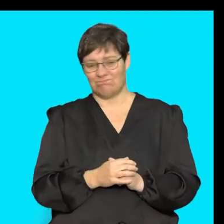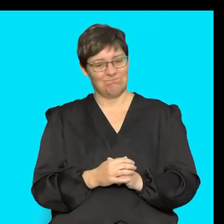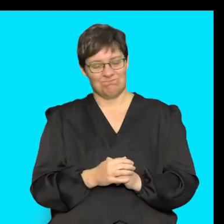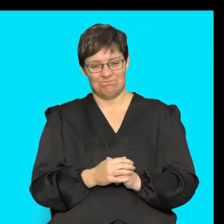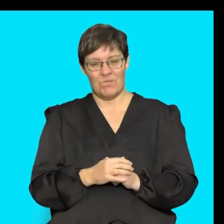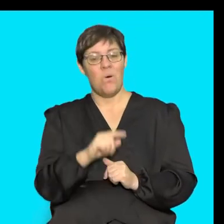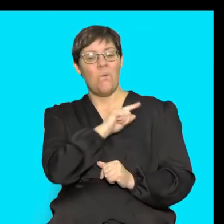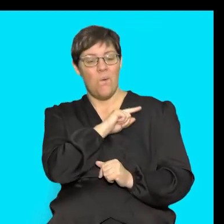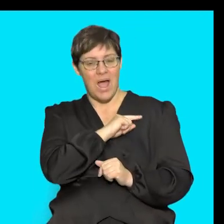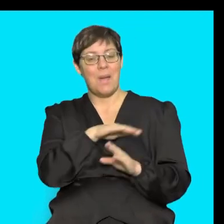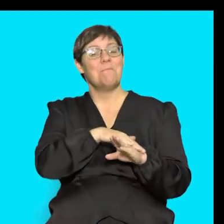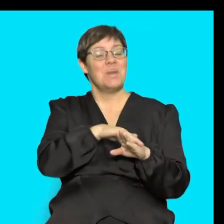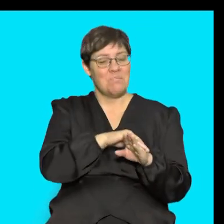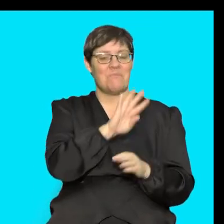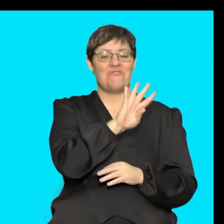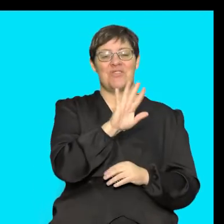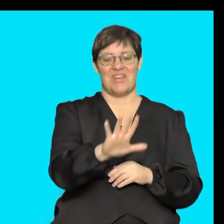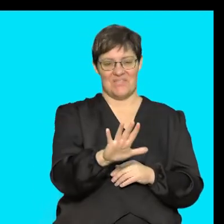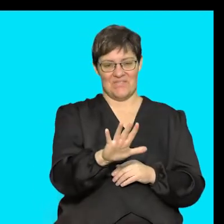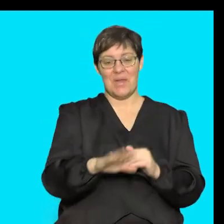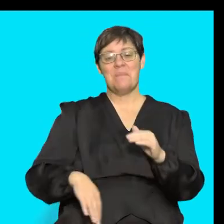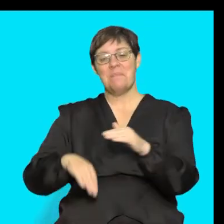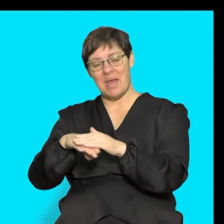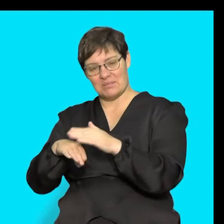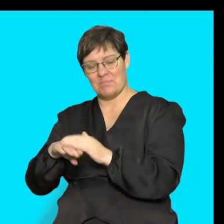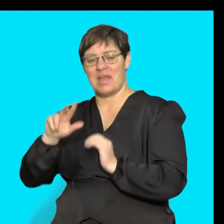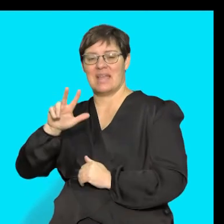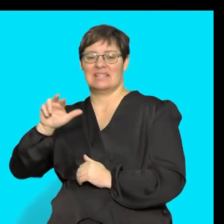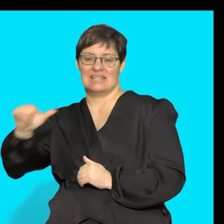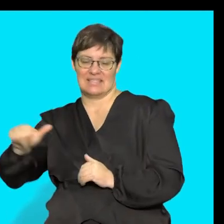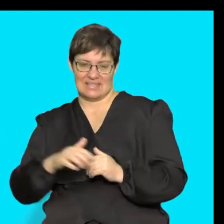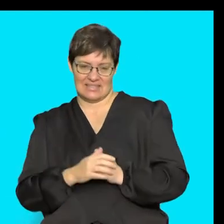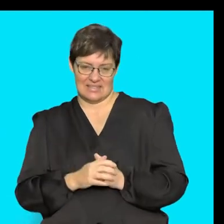I don't think so, because the minimum is 45 and the maximum is